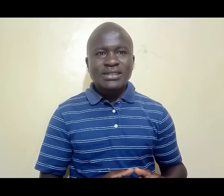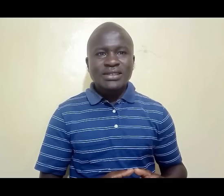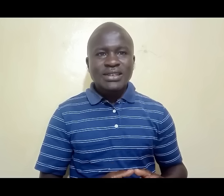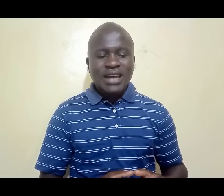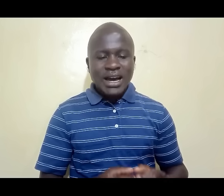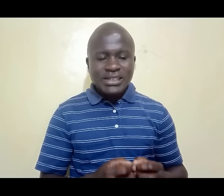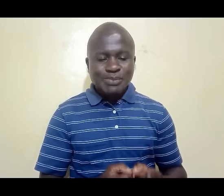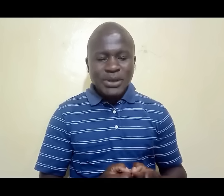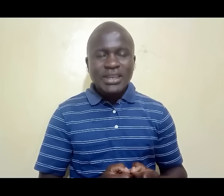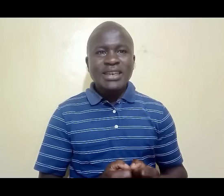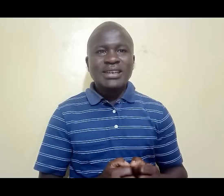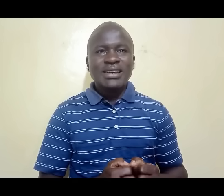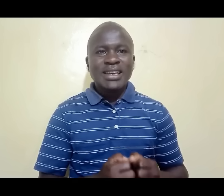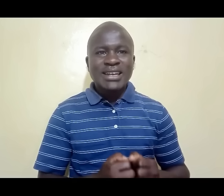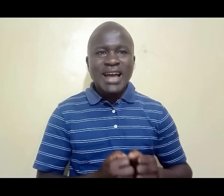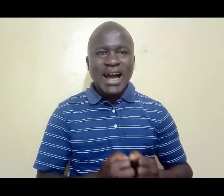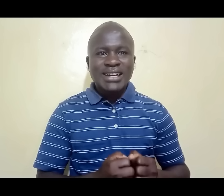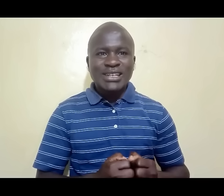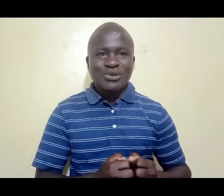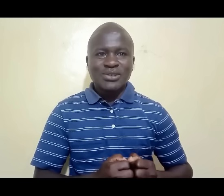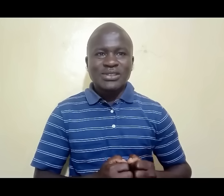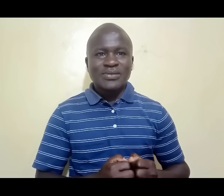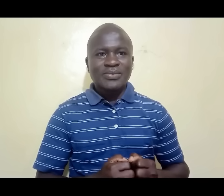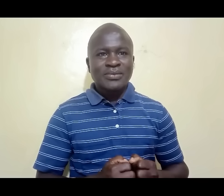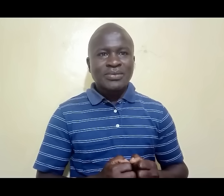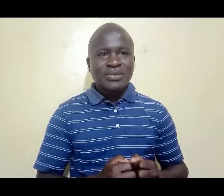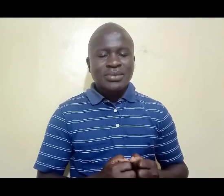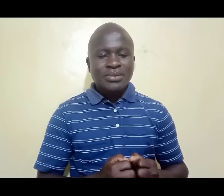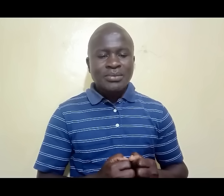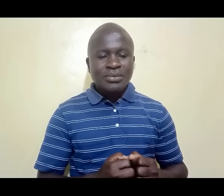Others are speaking in undertones.